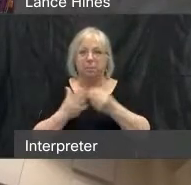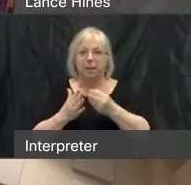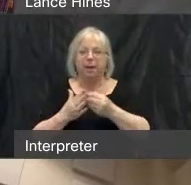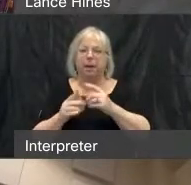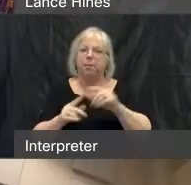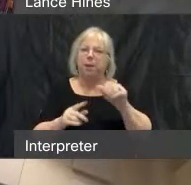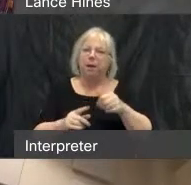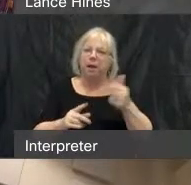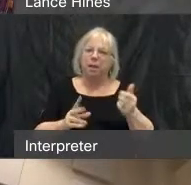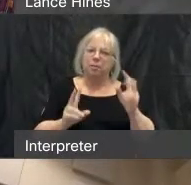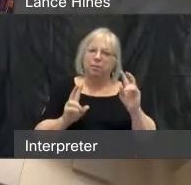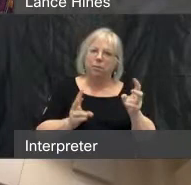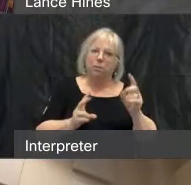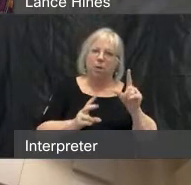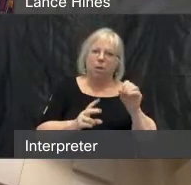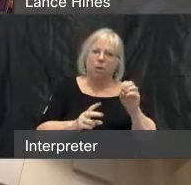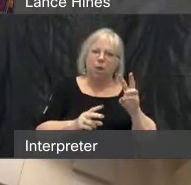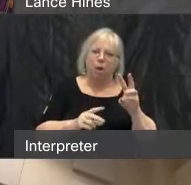are